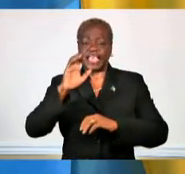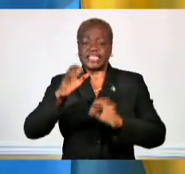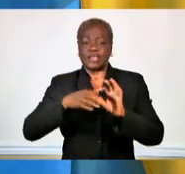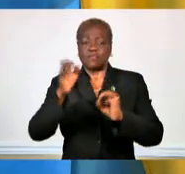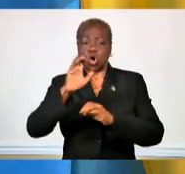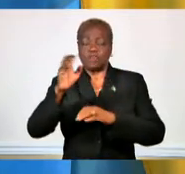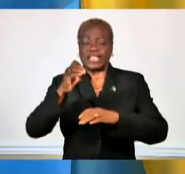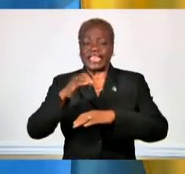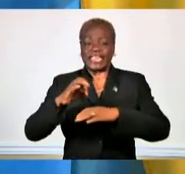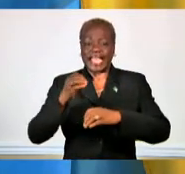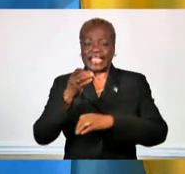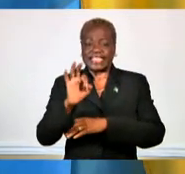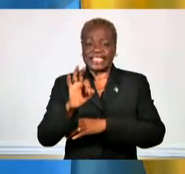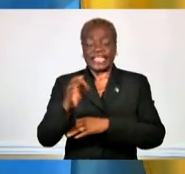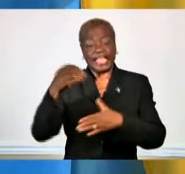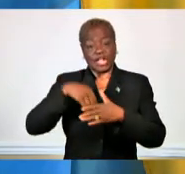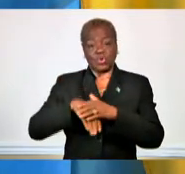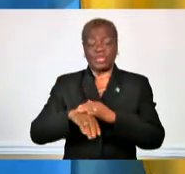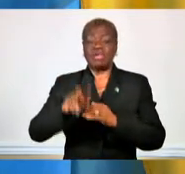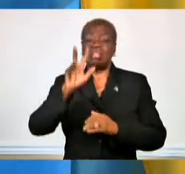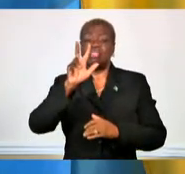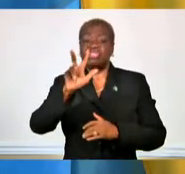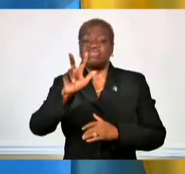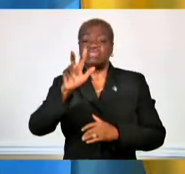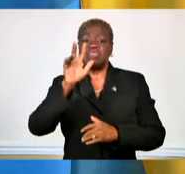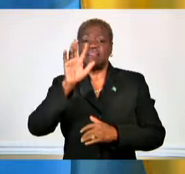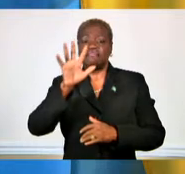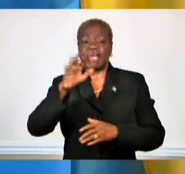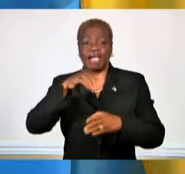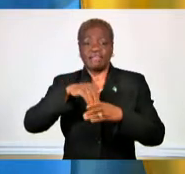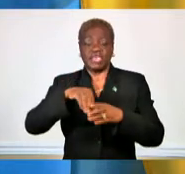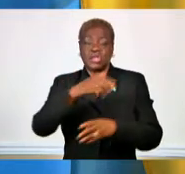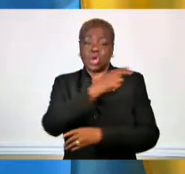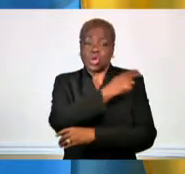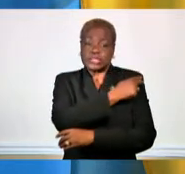COVID-19, including 35 in hospital.